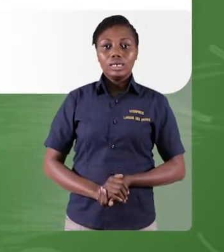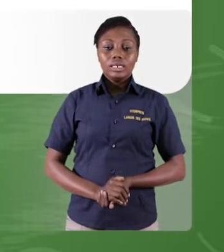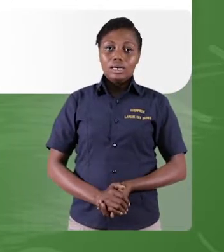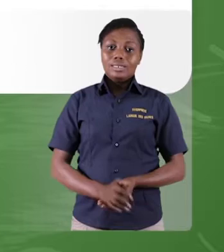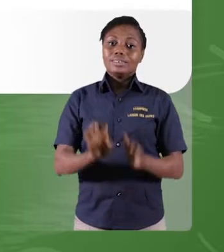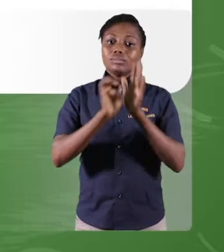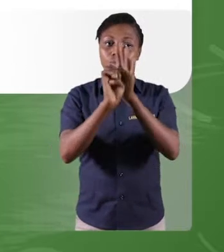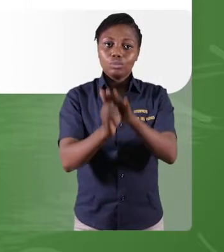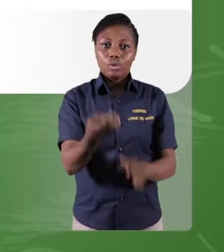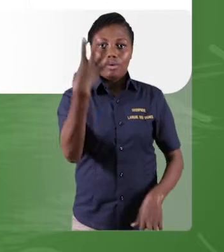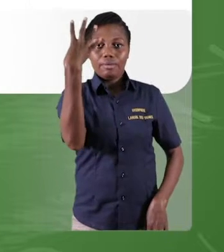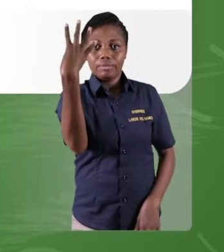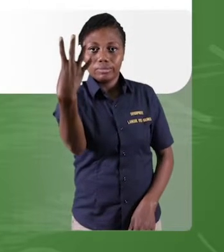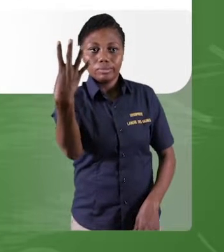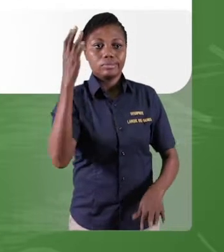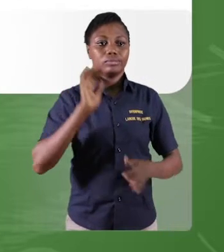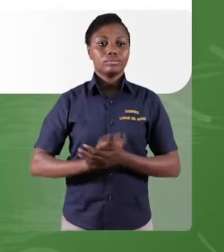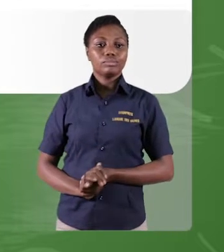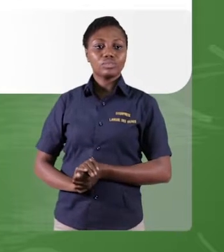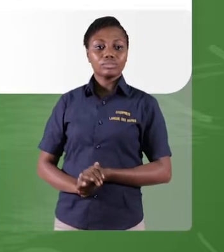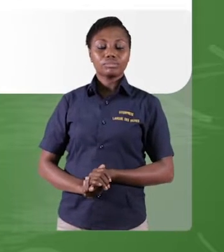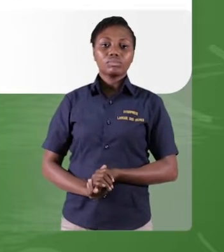have or didn't use to.